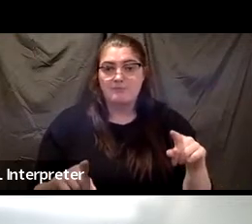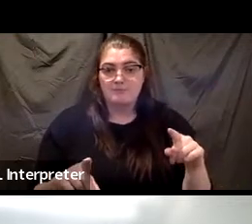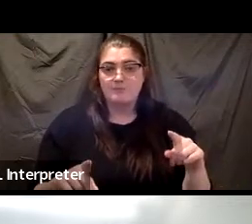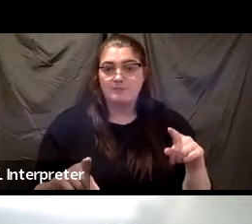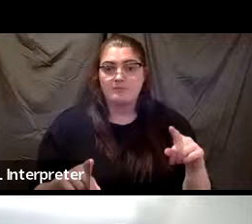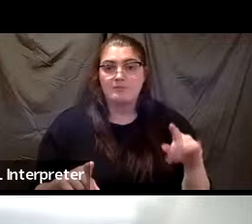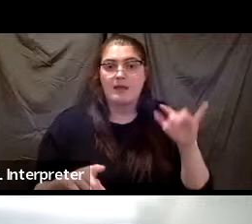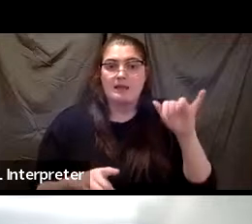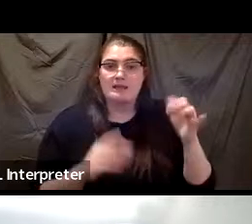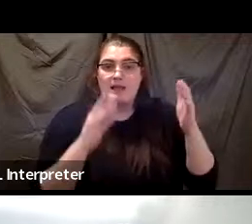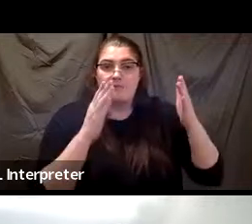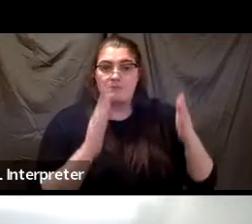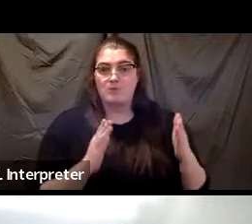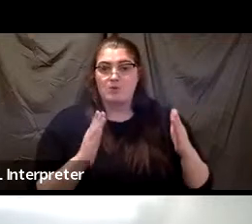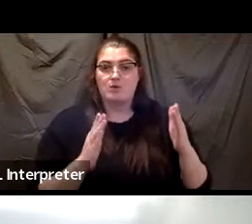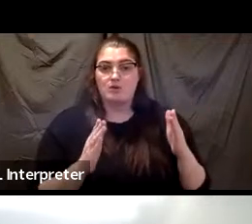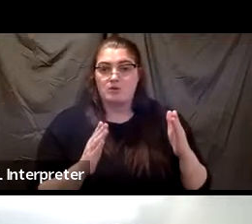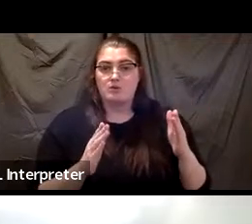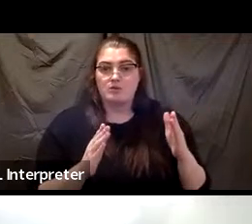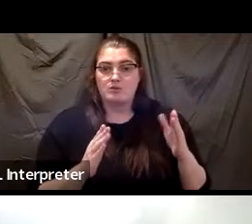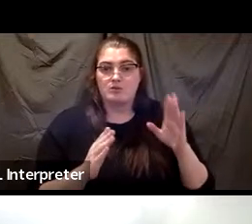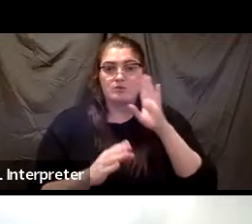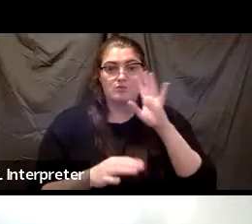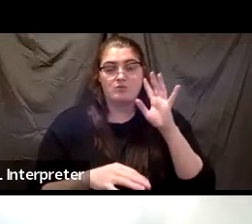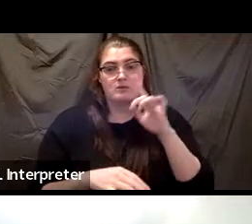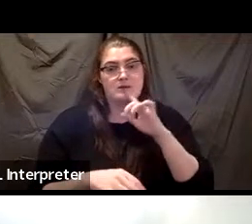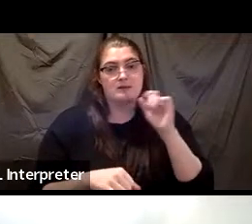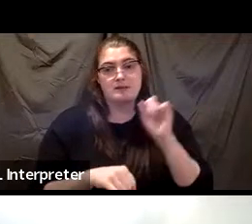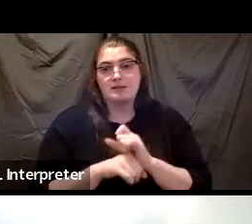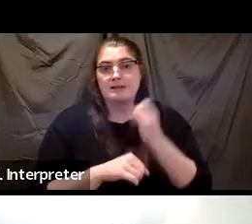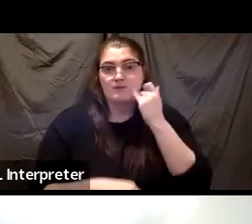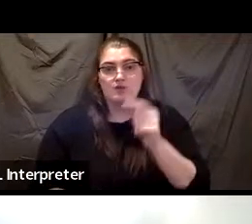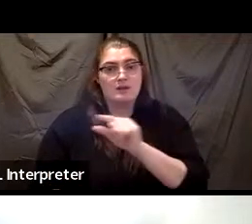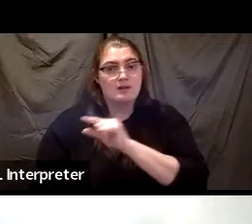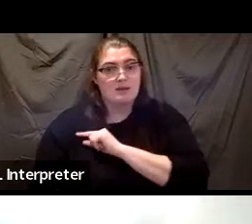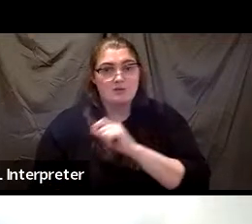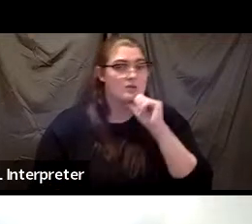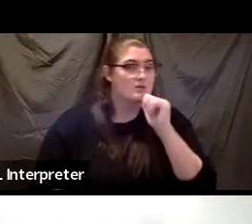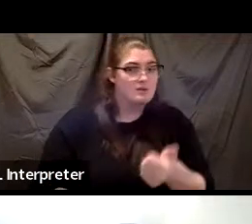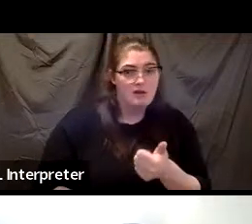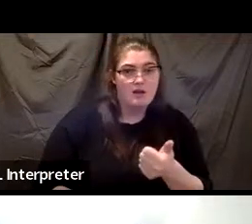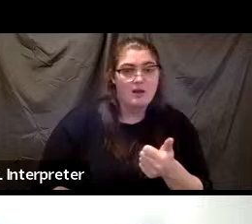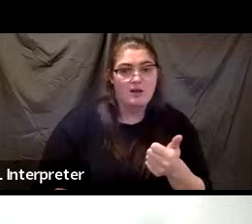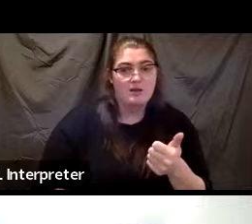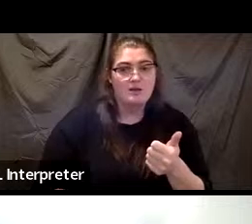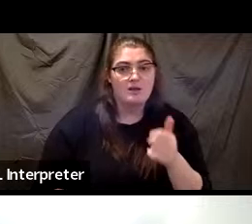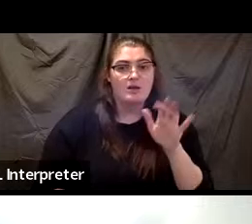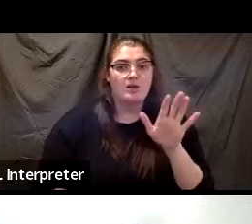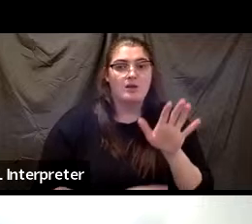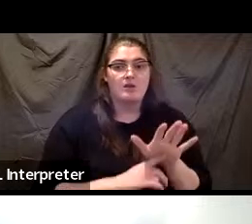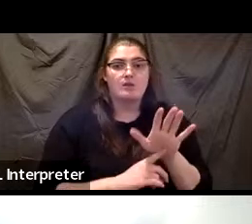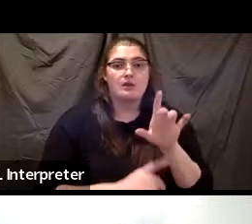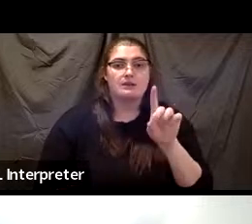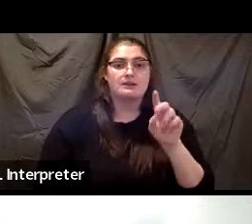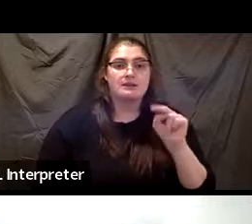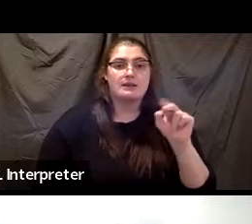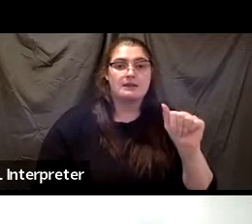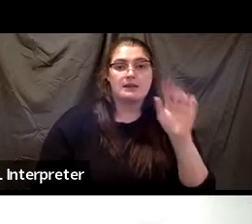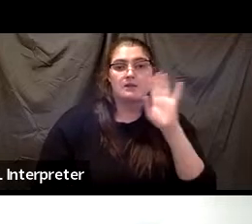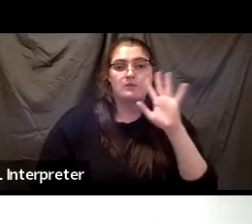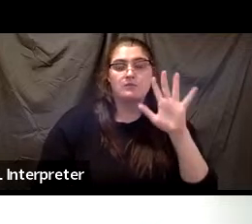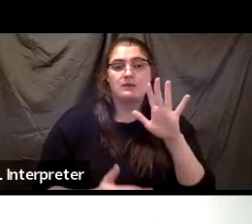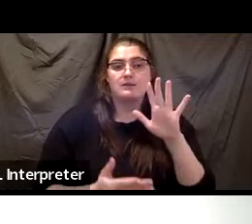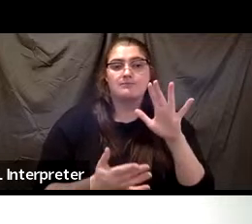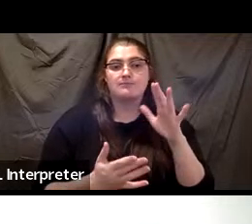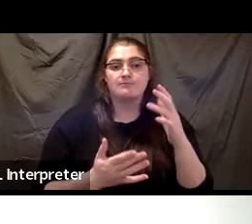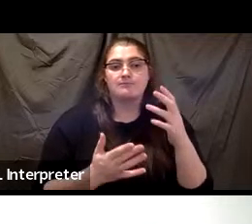that person would literally, whether they're guilty or not, their DNA will be taken.